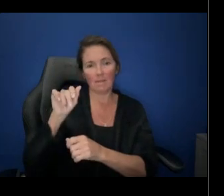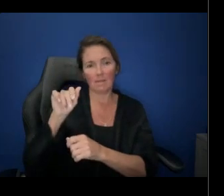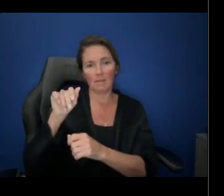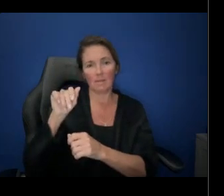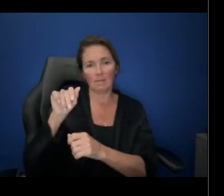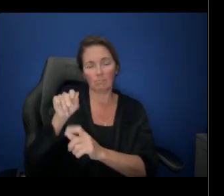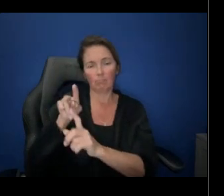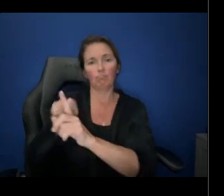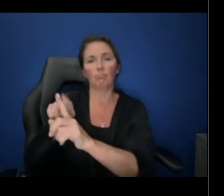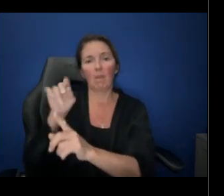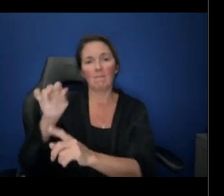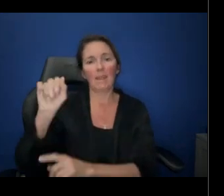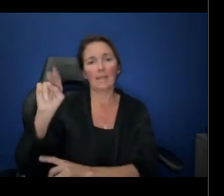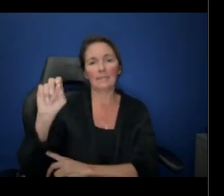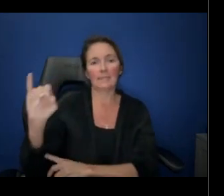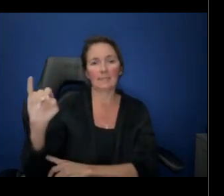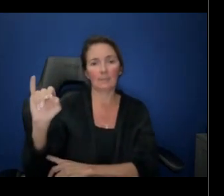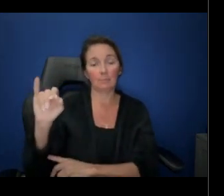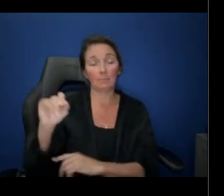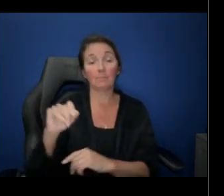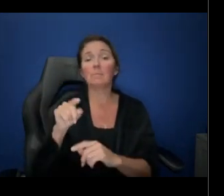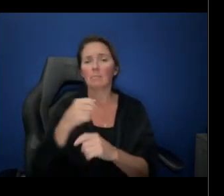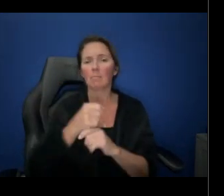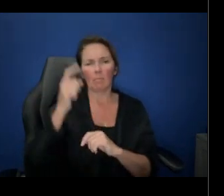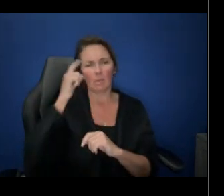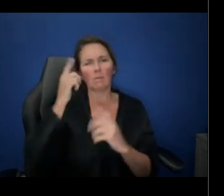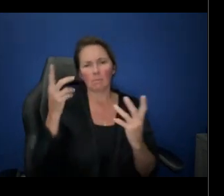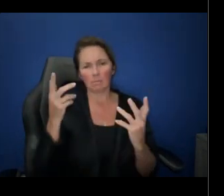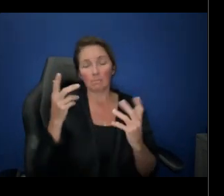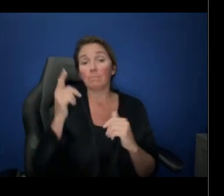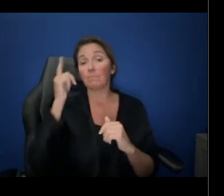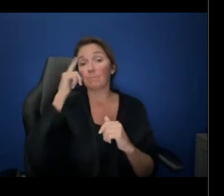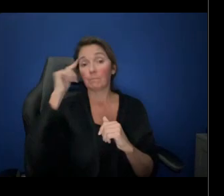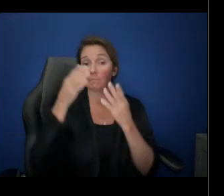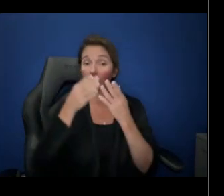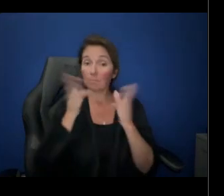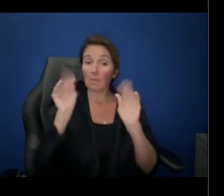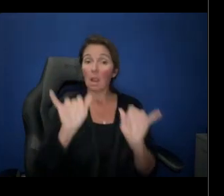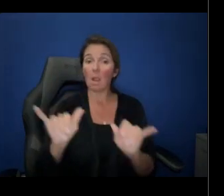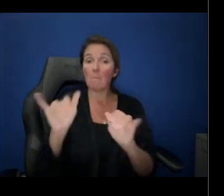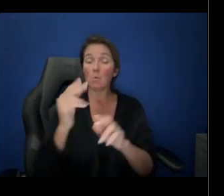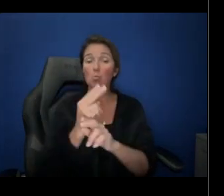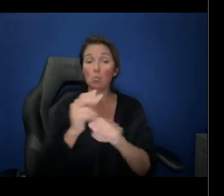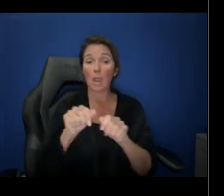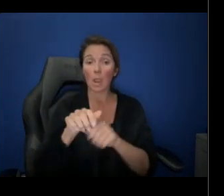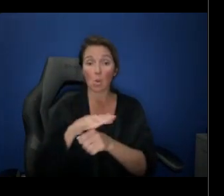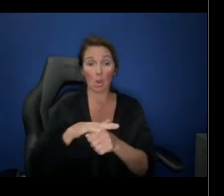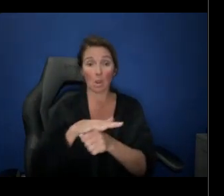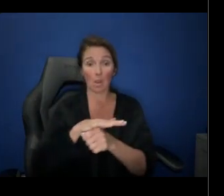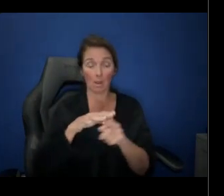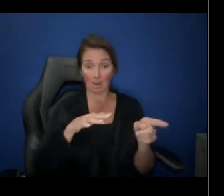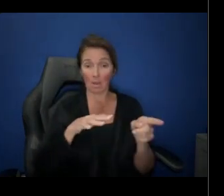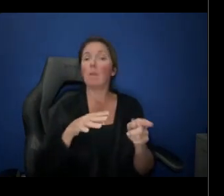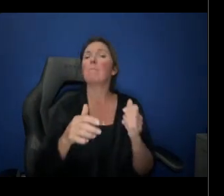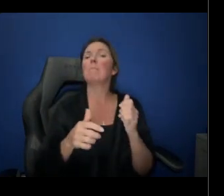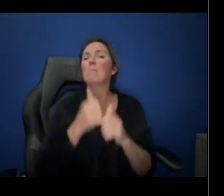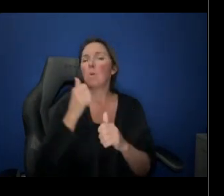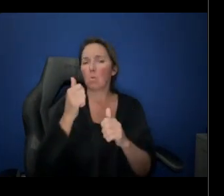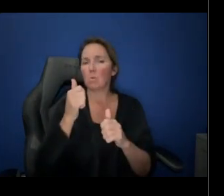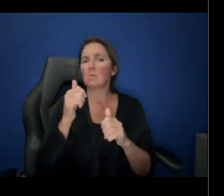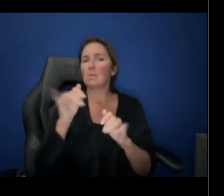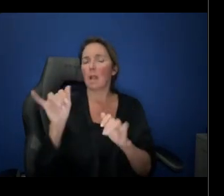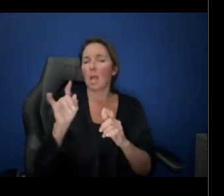ANSI. This makes sense because public and common use areas are most likely to serve